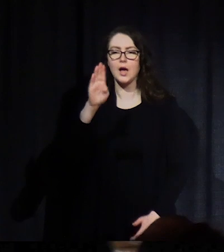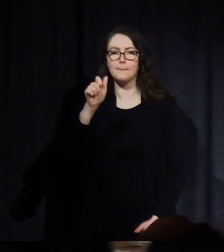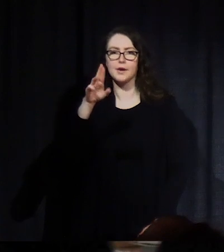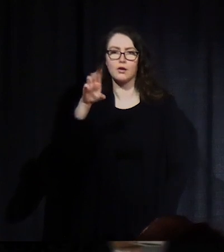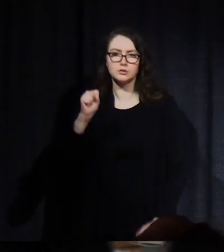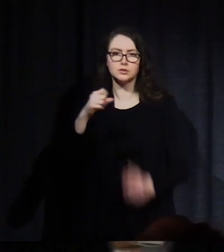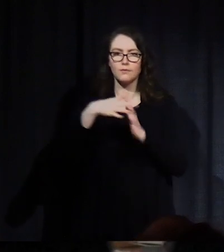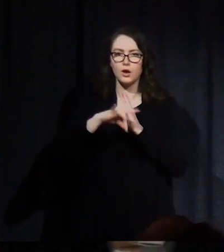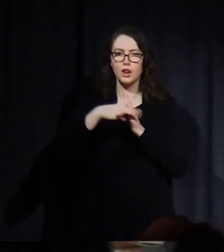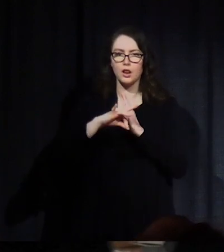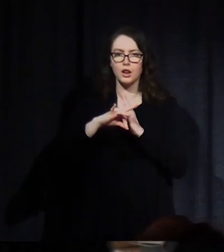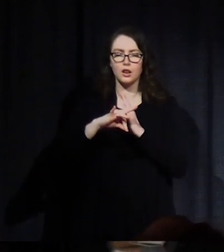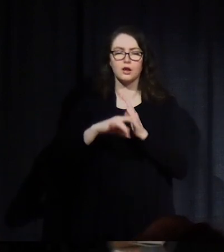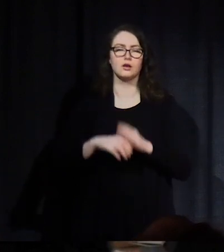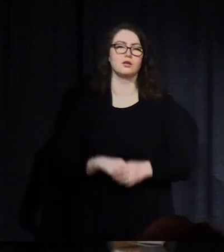at the time.